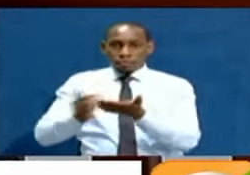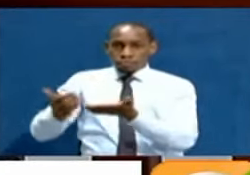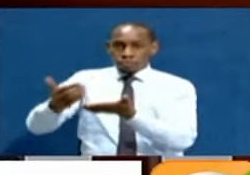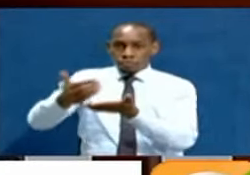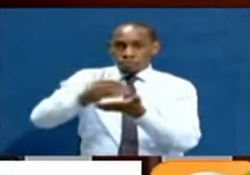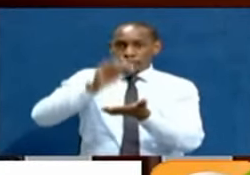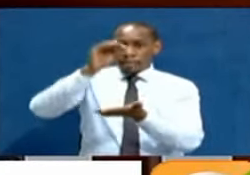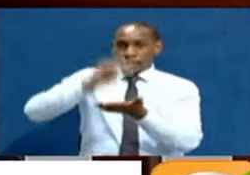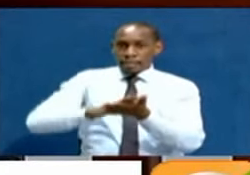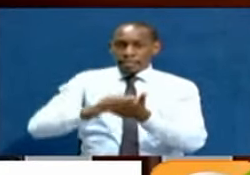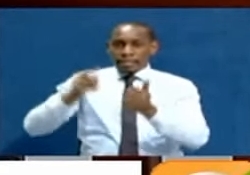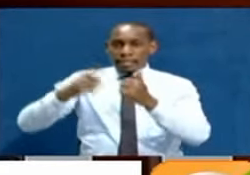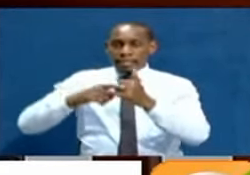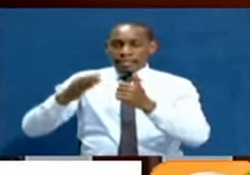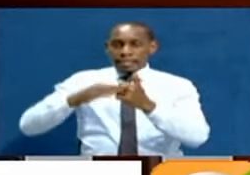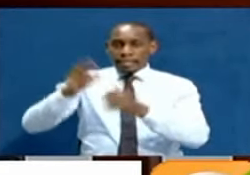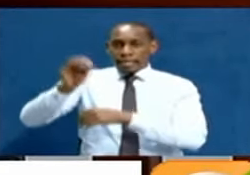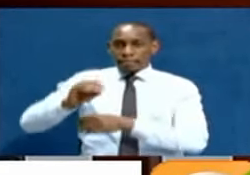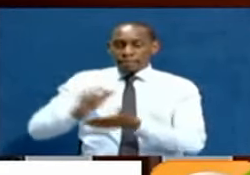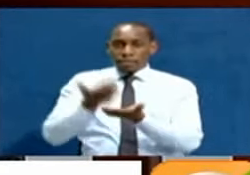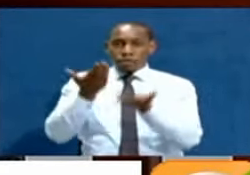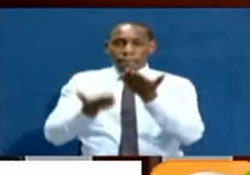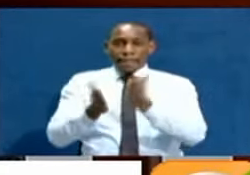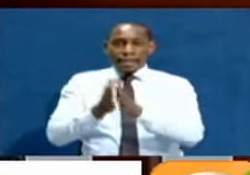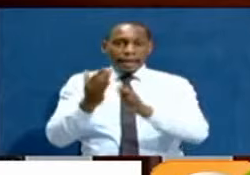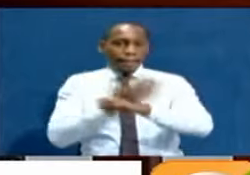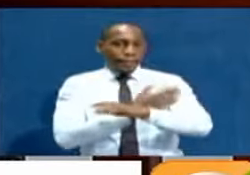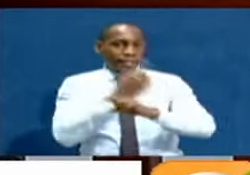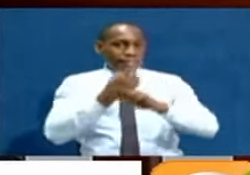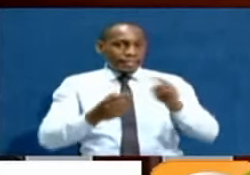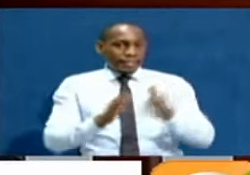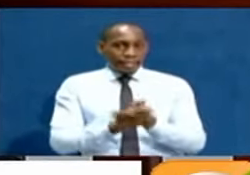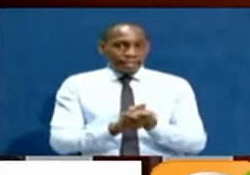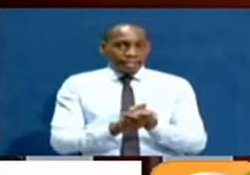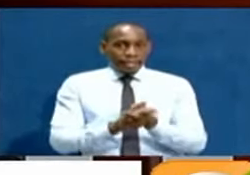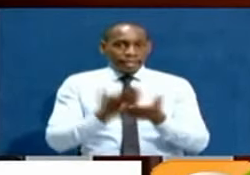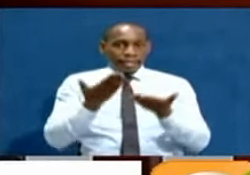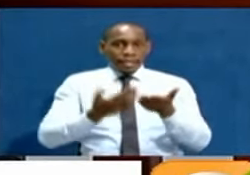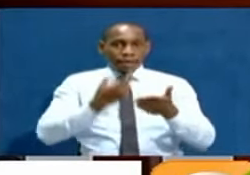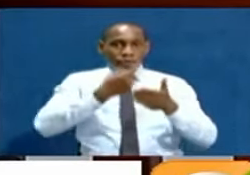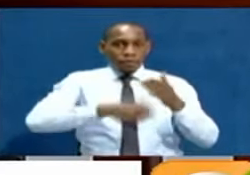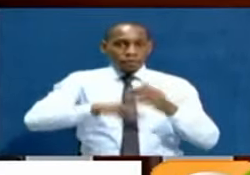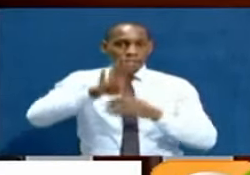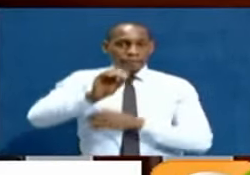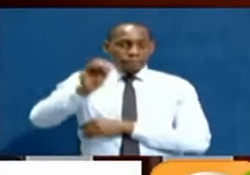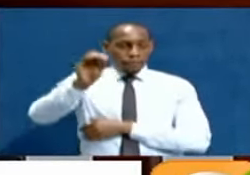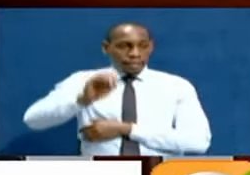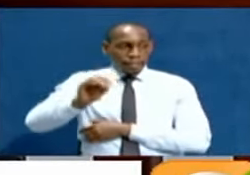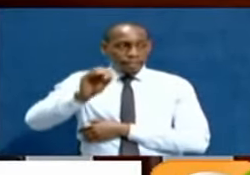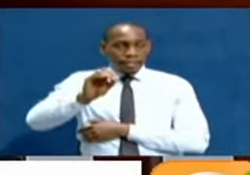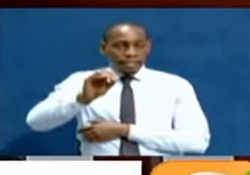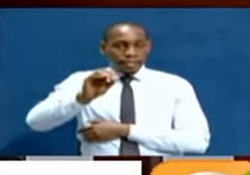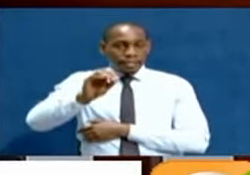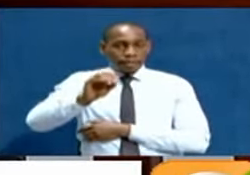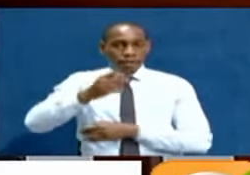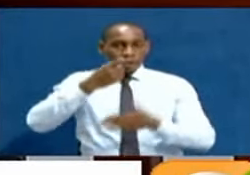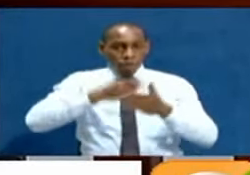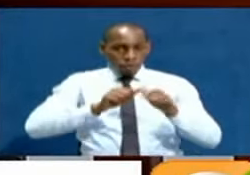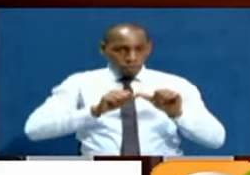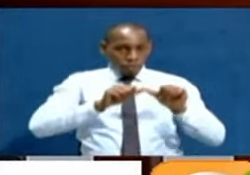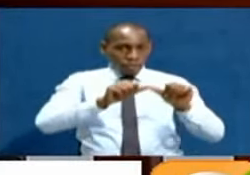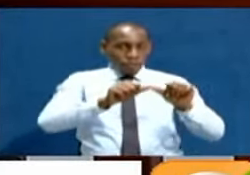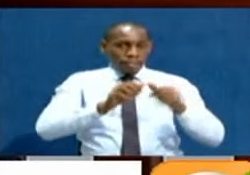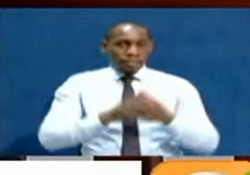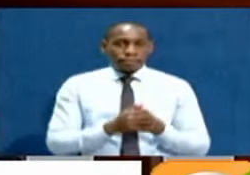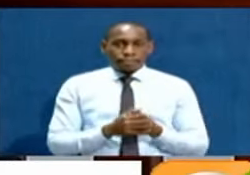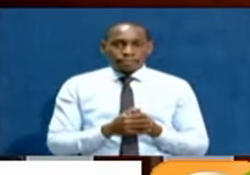about 68% compared to the previous year. But our costs only came down by 40% because of this high fixed cost that you have to keep